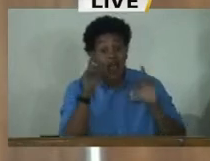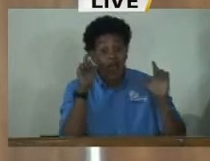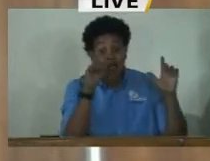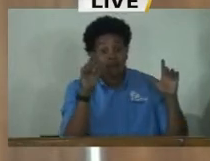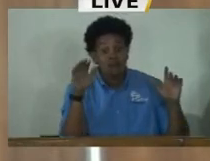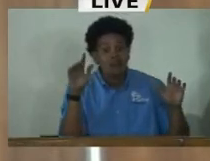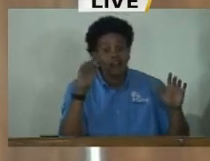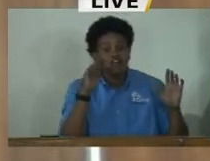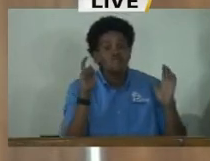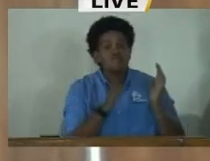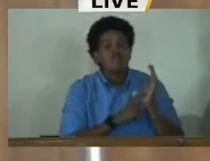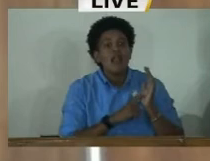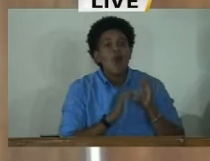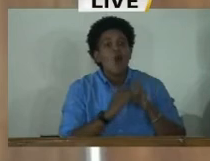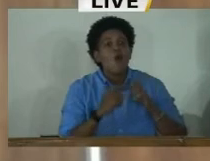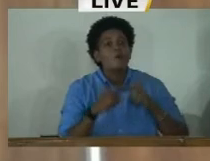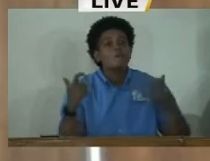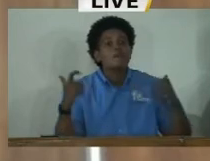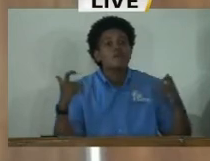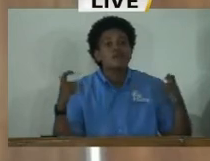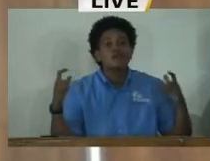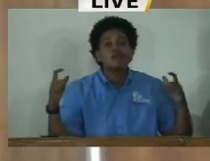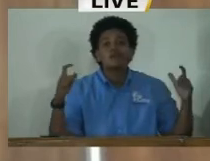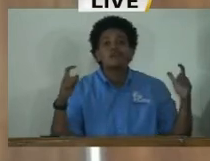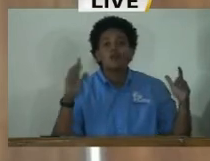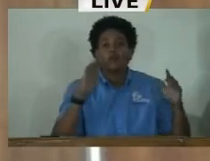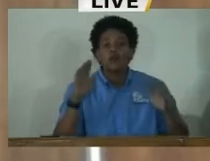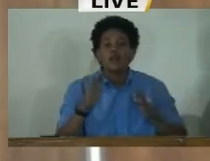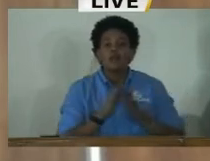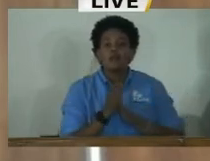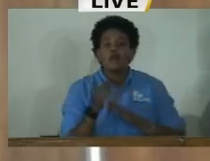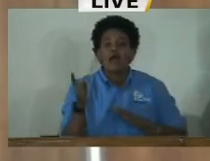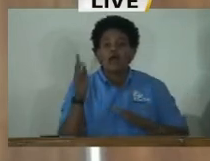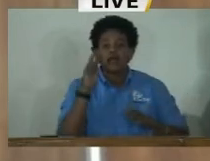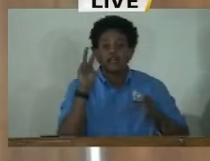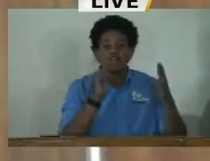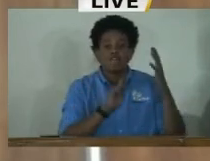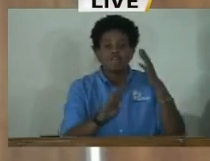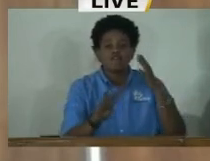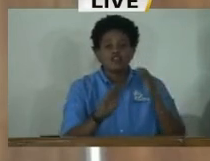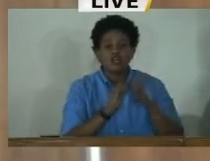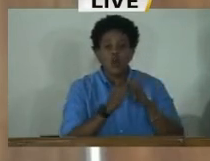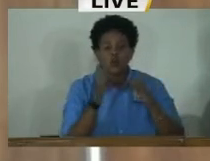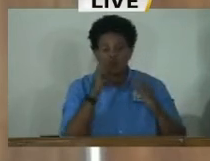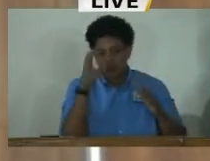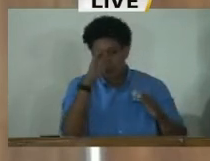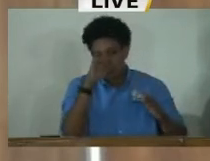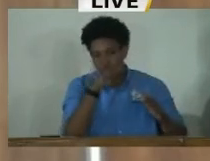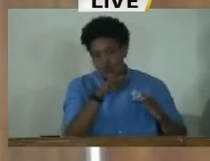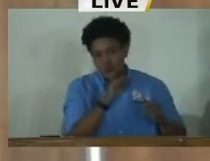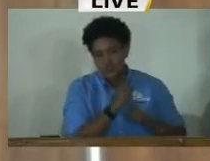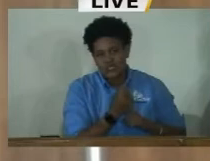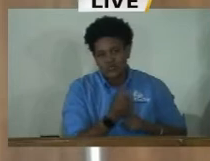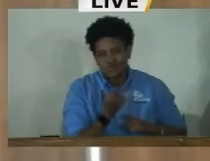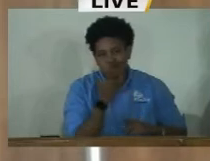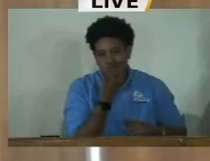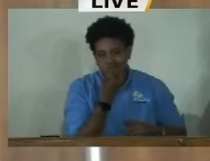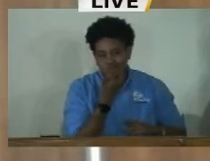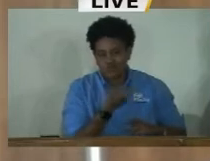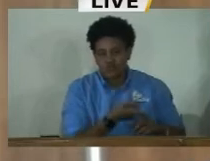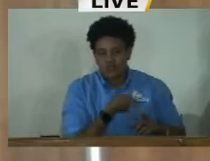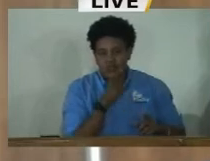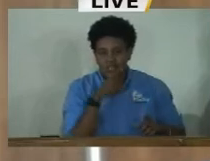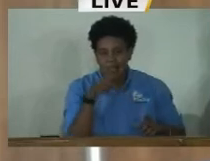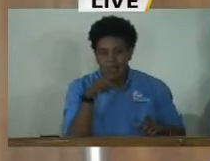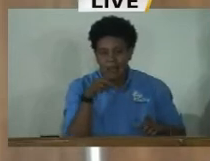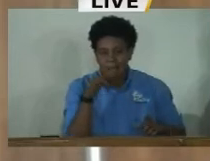realize how big digital would become. And they had a flawed foresighting of how to pursue those situations. So they